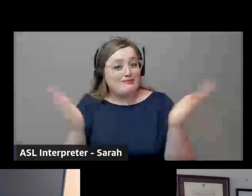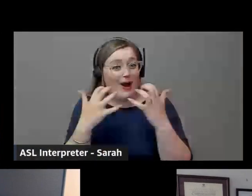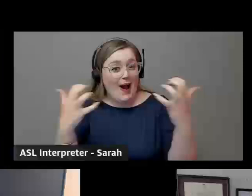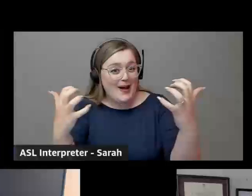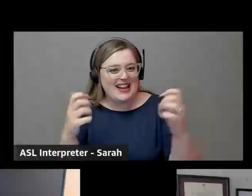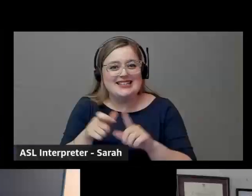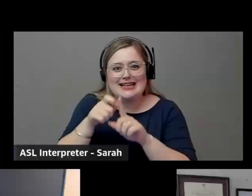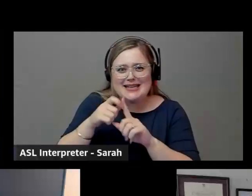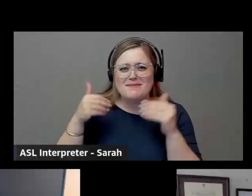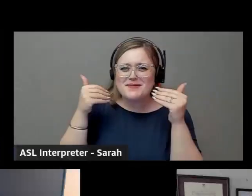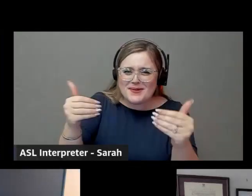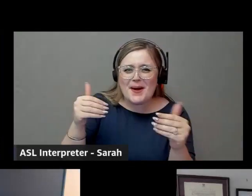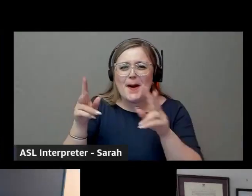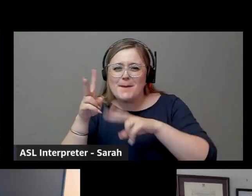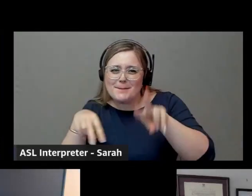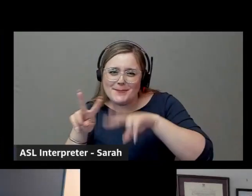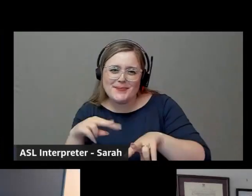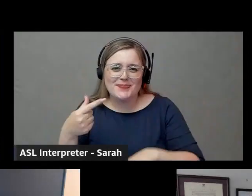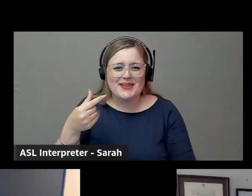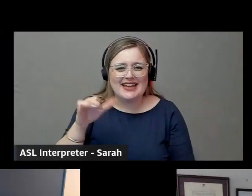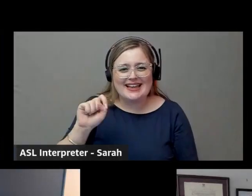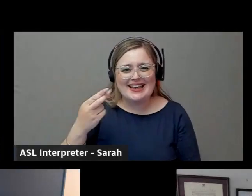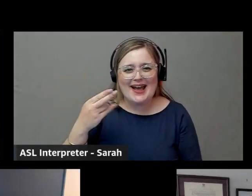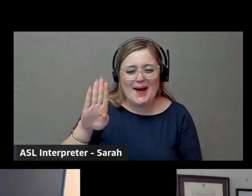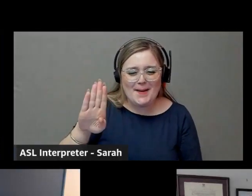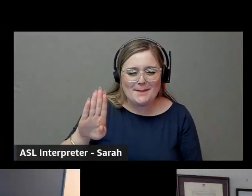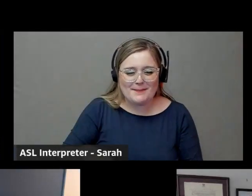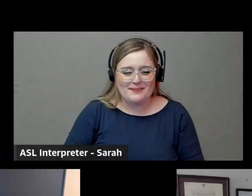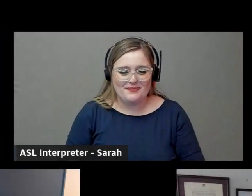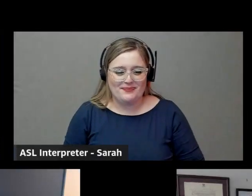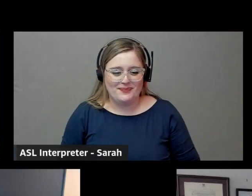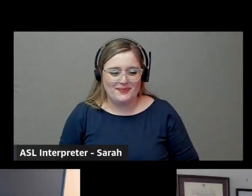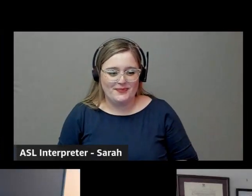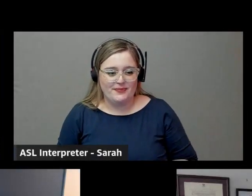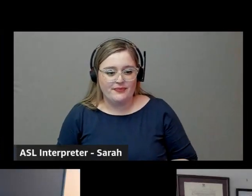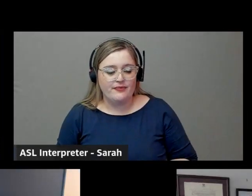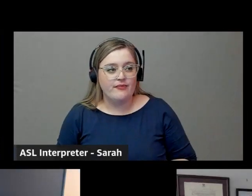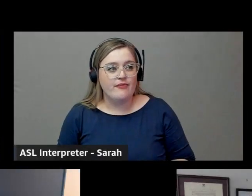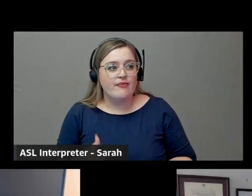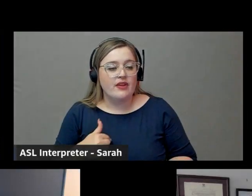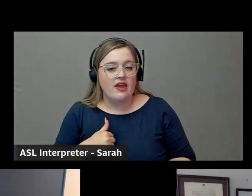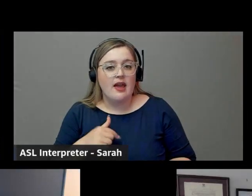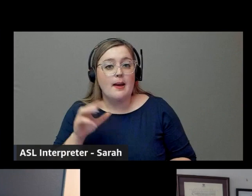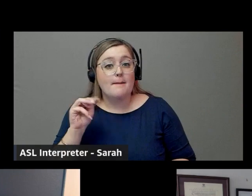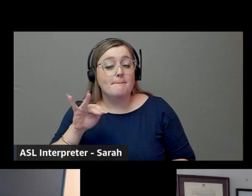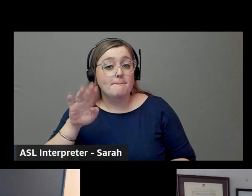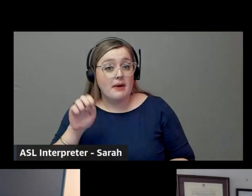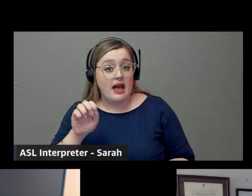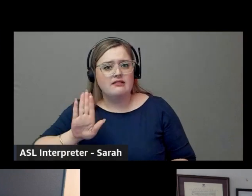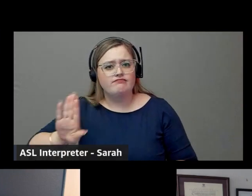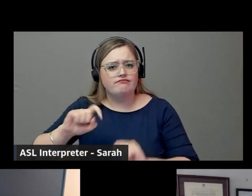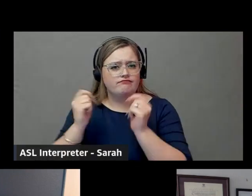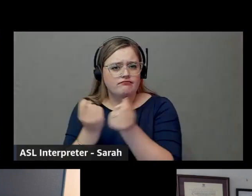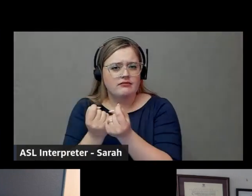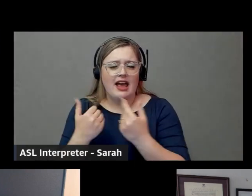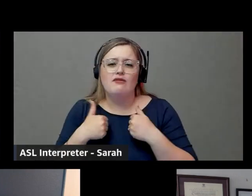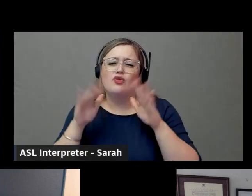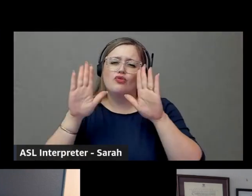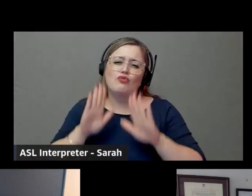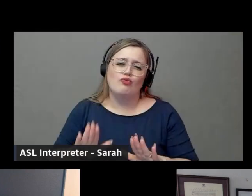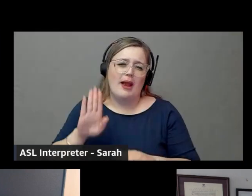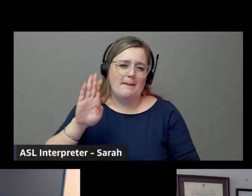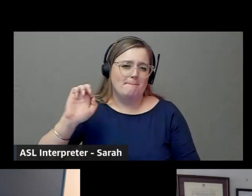out the GitHub? So I will. Mike and his team have a great blog post